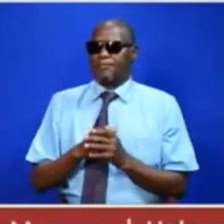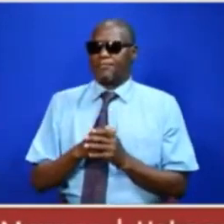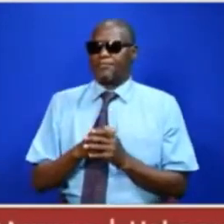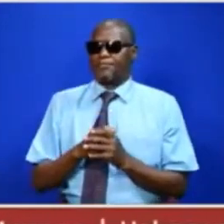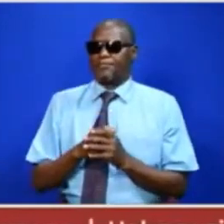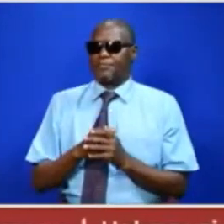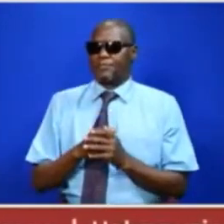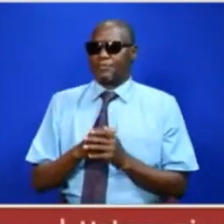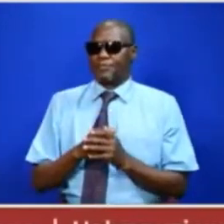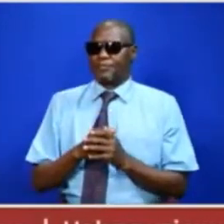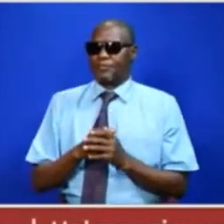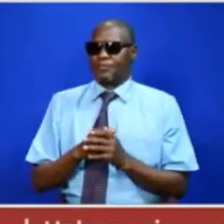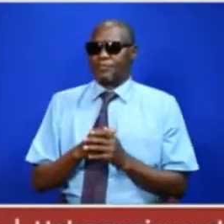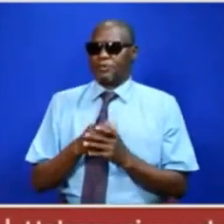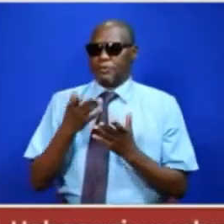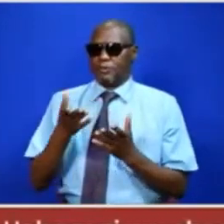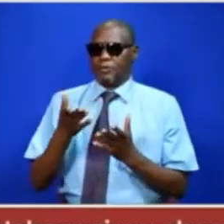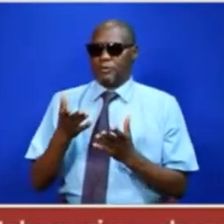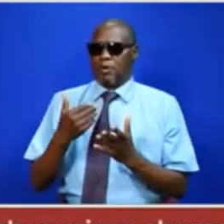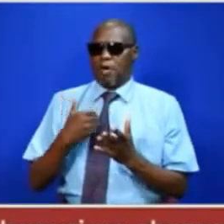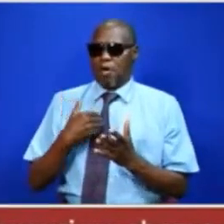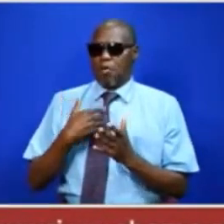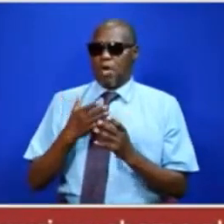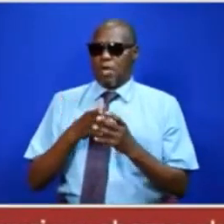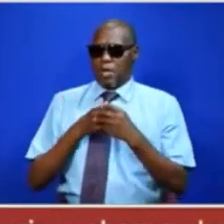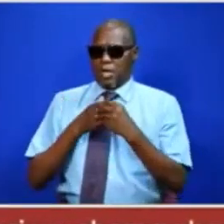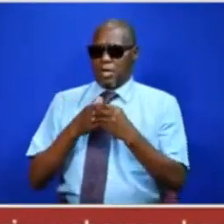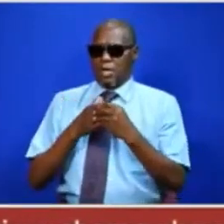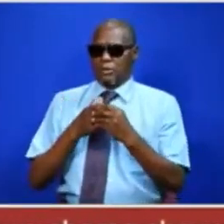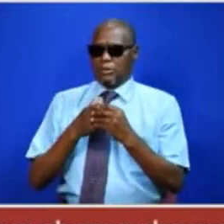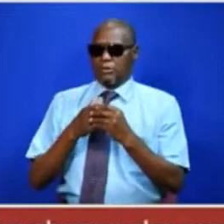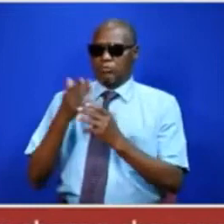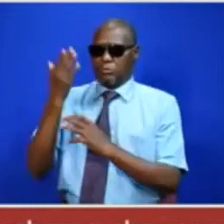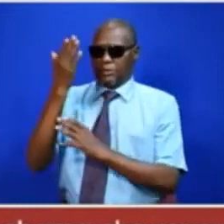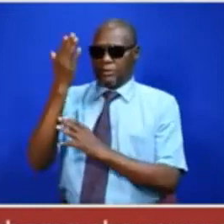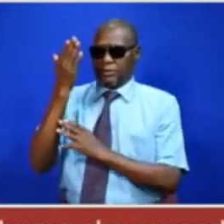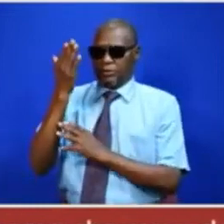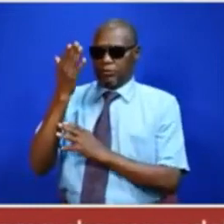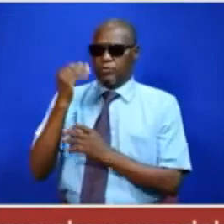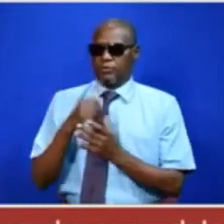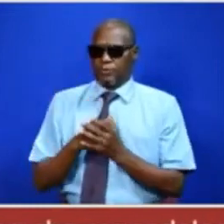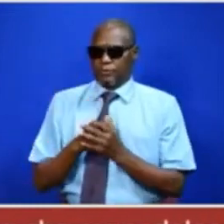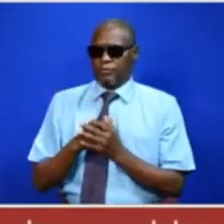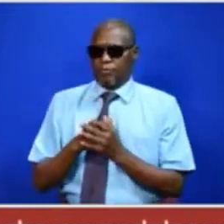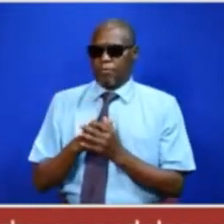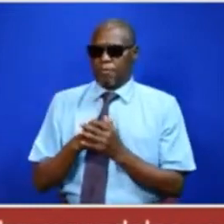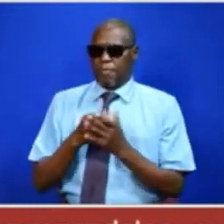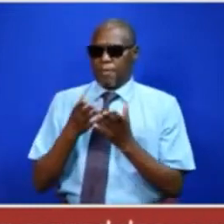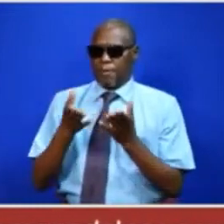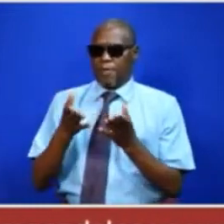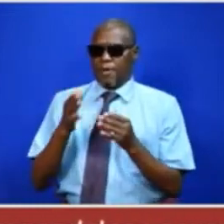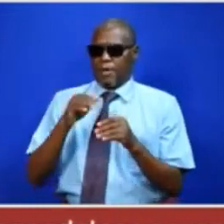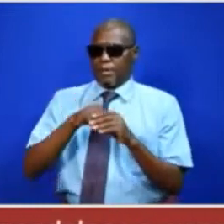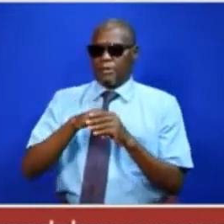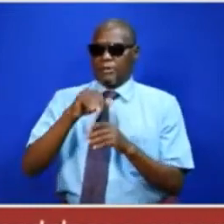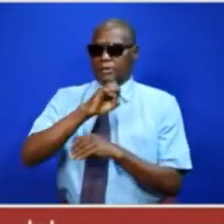presentation of our leaders in the East